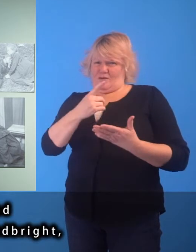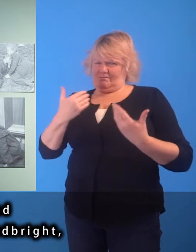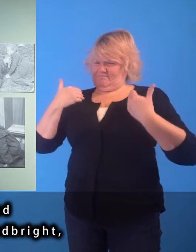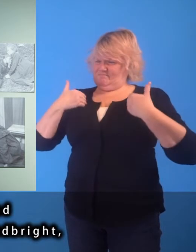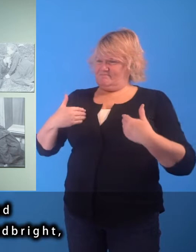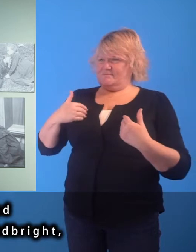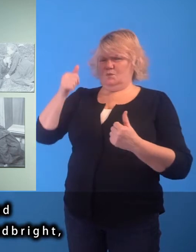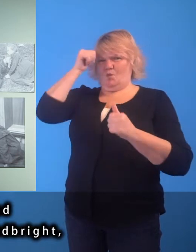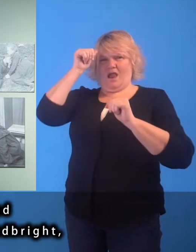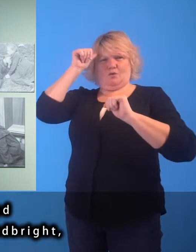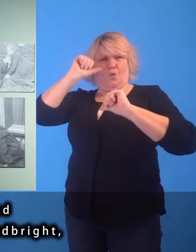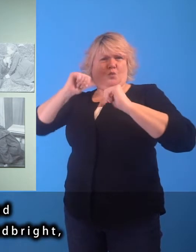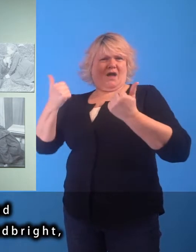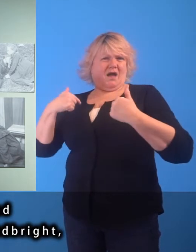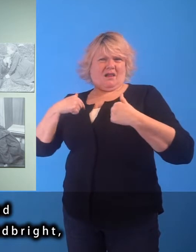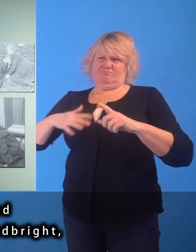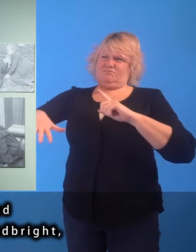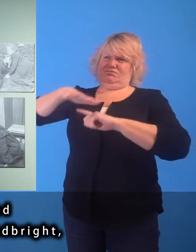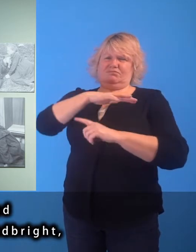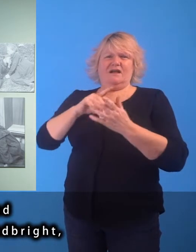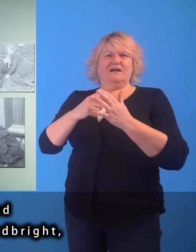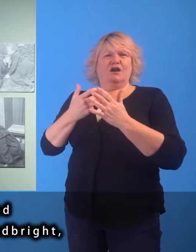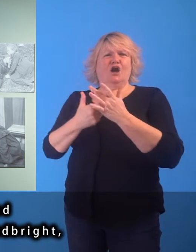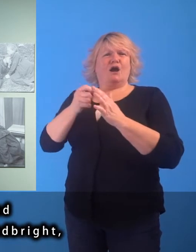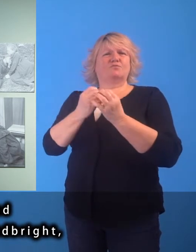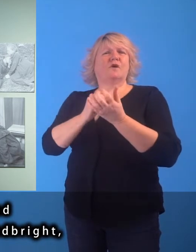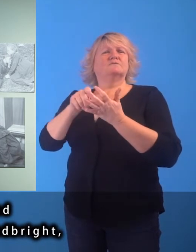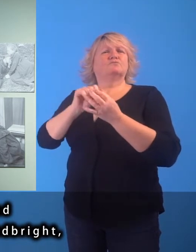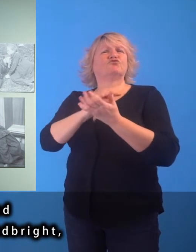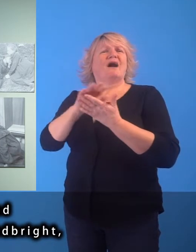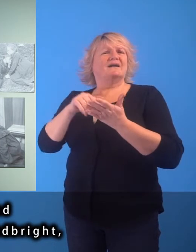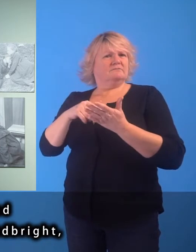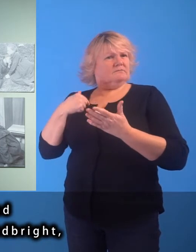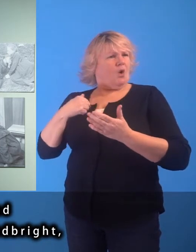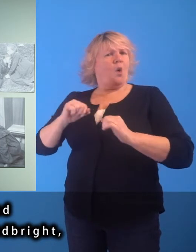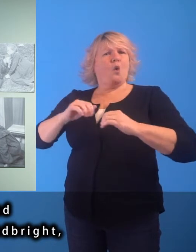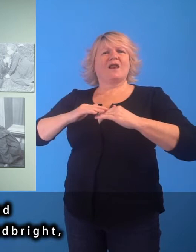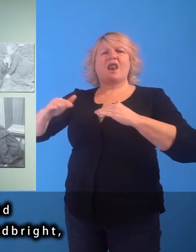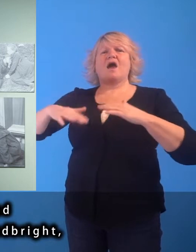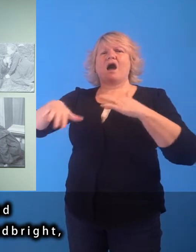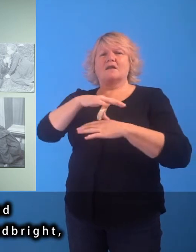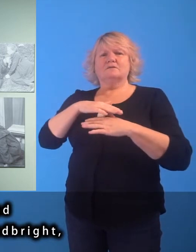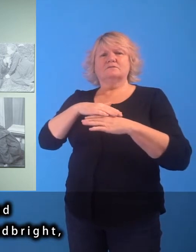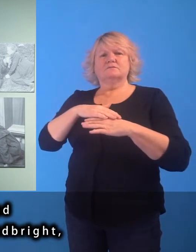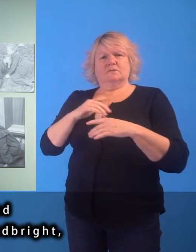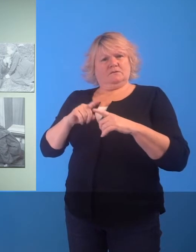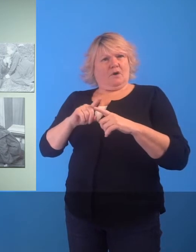However, as a prominent and wealthy male landowner in Kukubri,